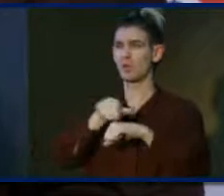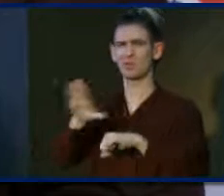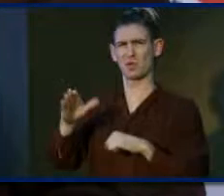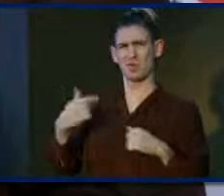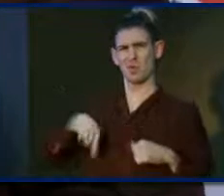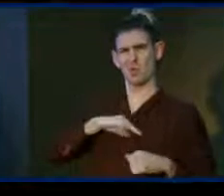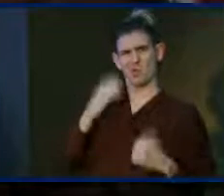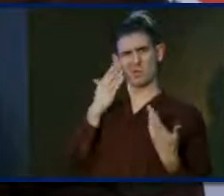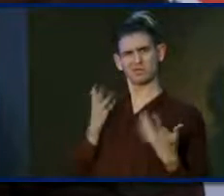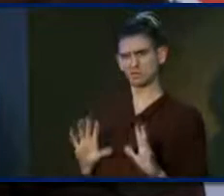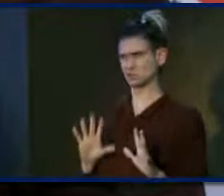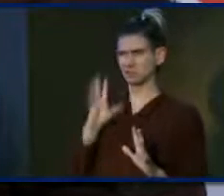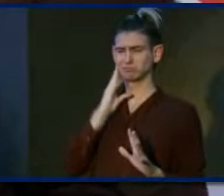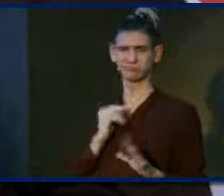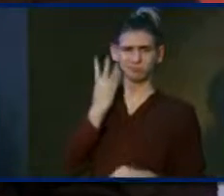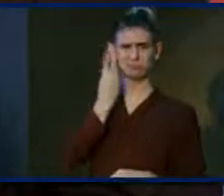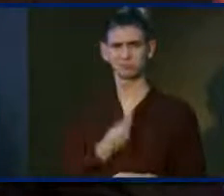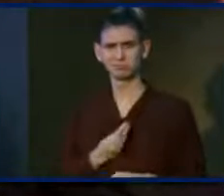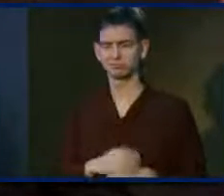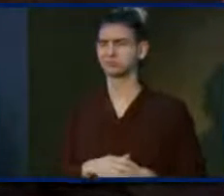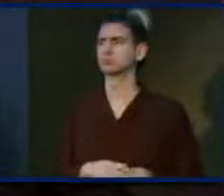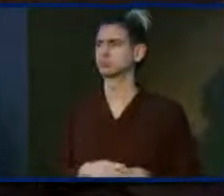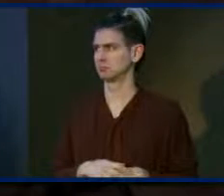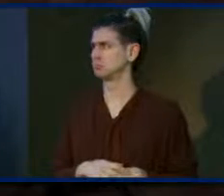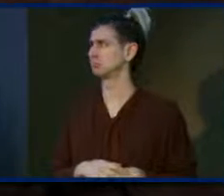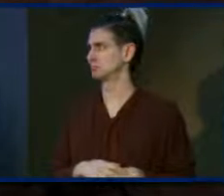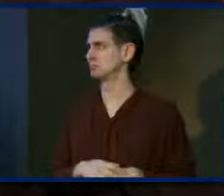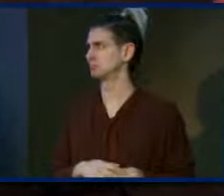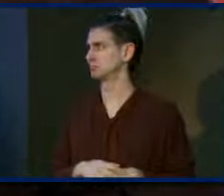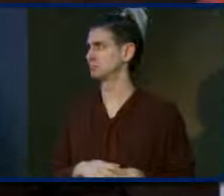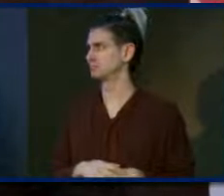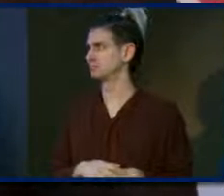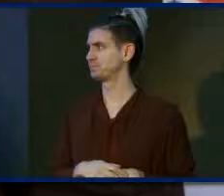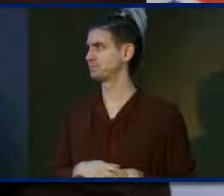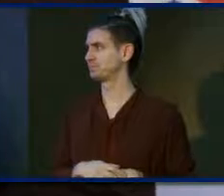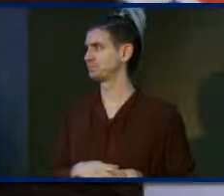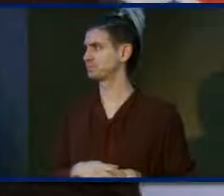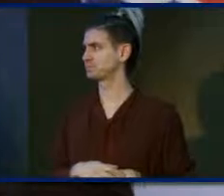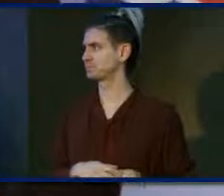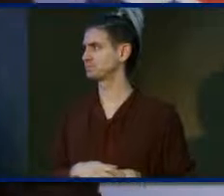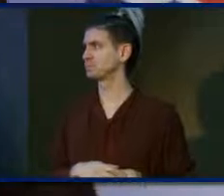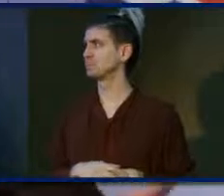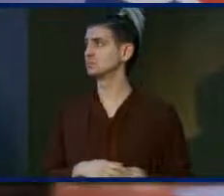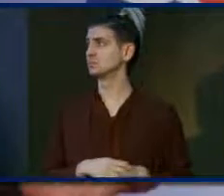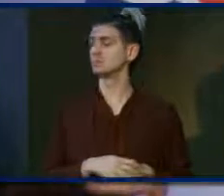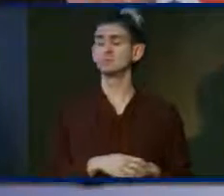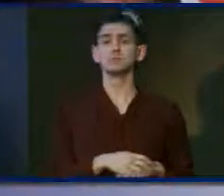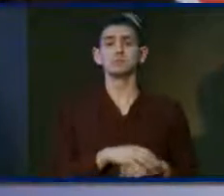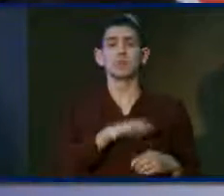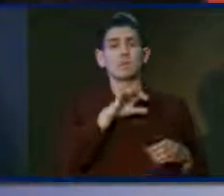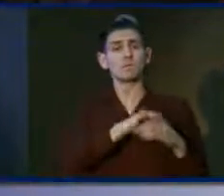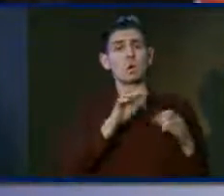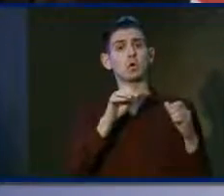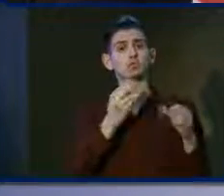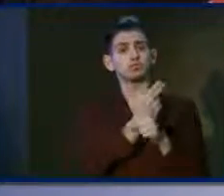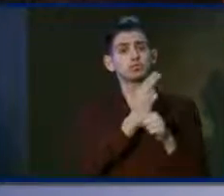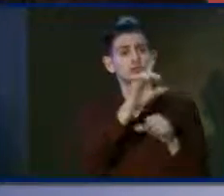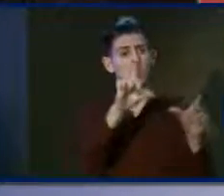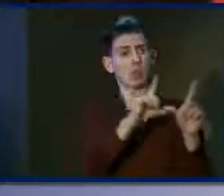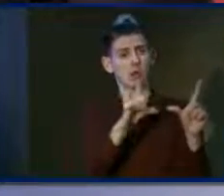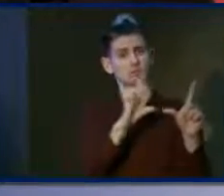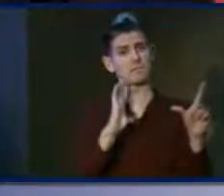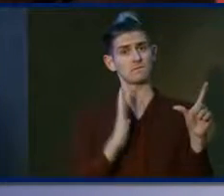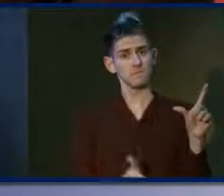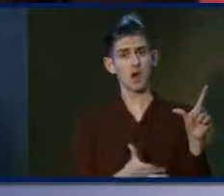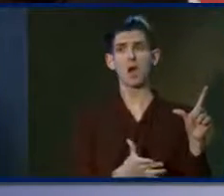voter convenience and safety, everything from motor voter, where you register with your license, to if you still forget to register in all